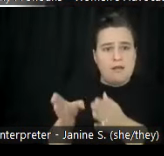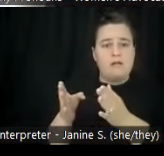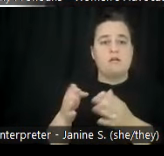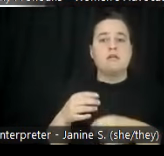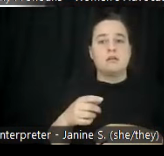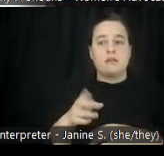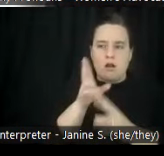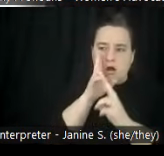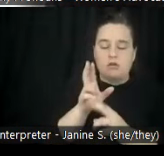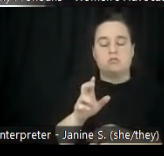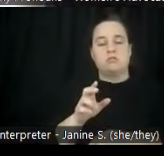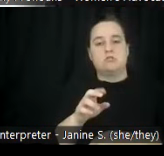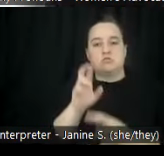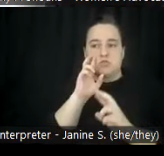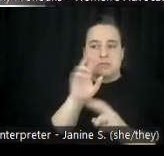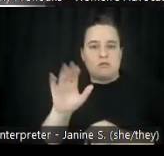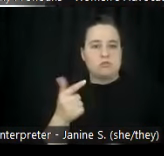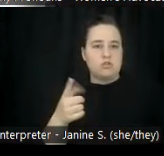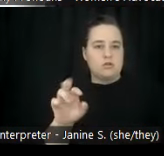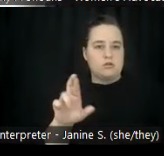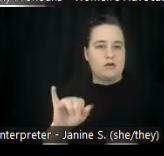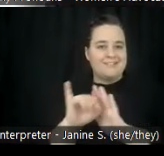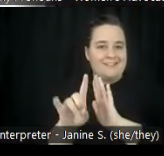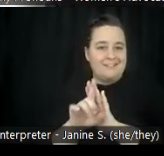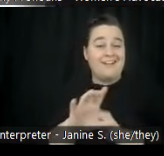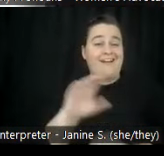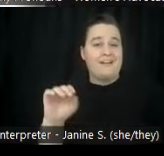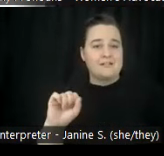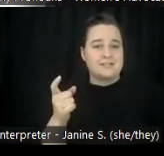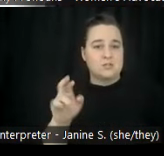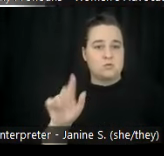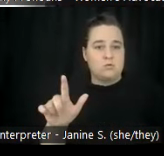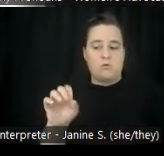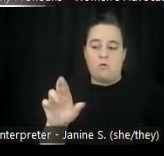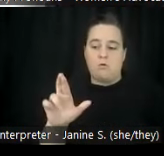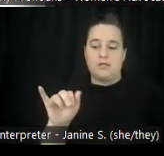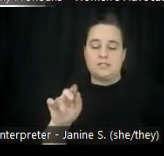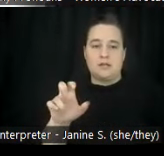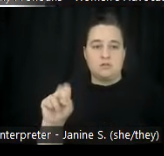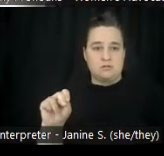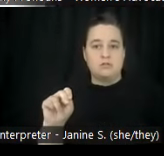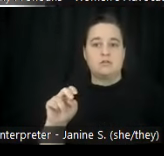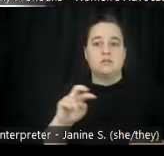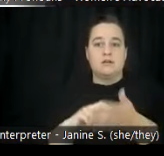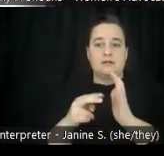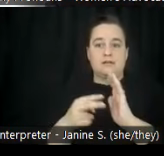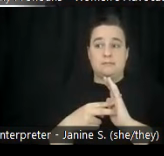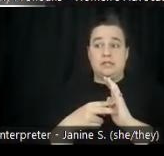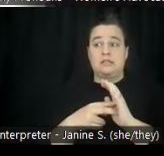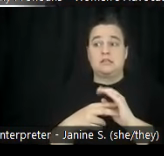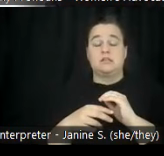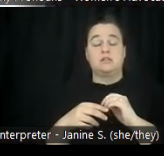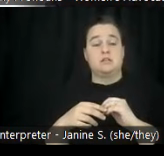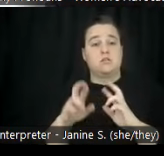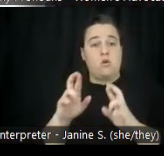and respect the gender identities and sexual orientations to prevent additional experiences